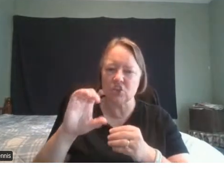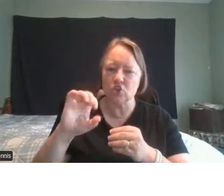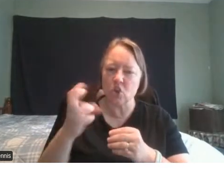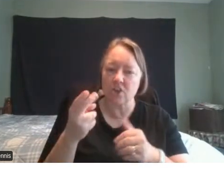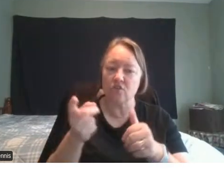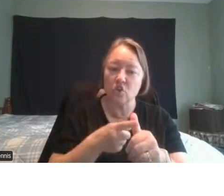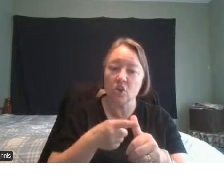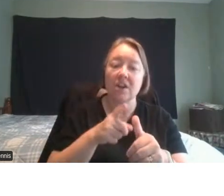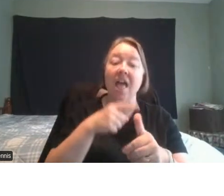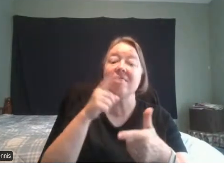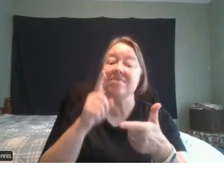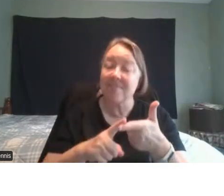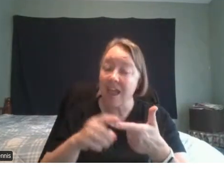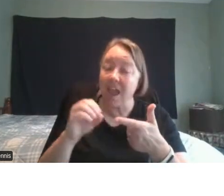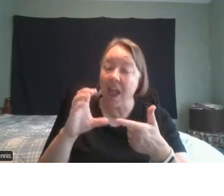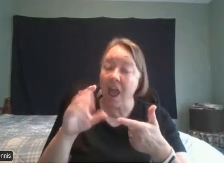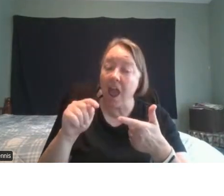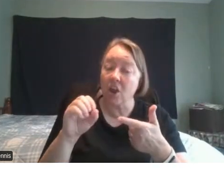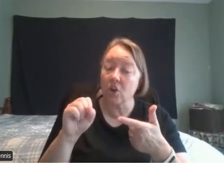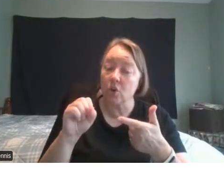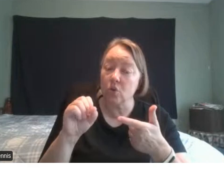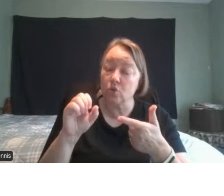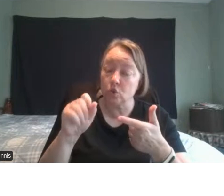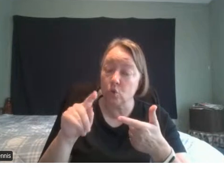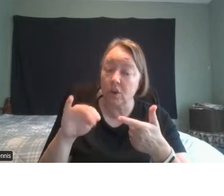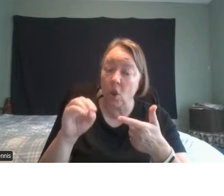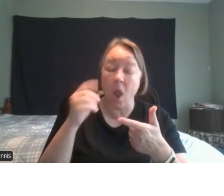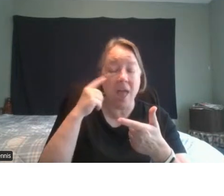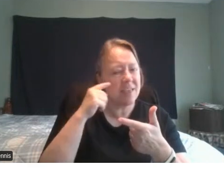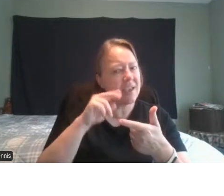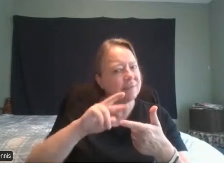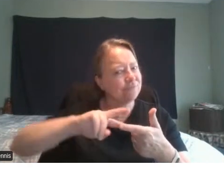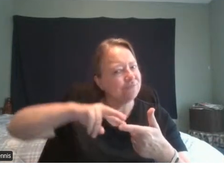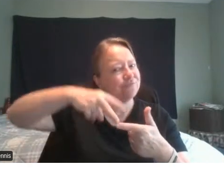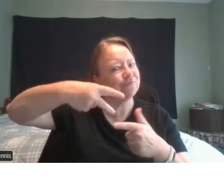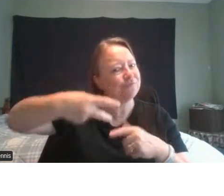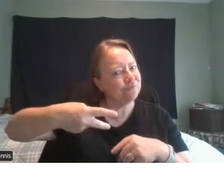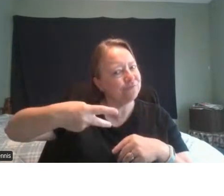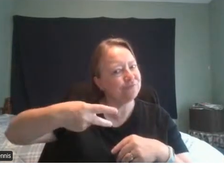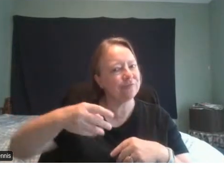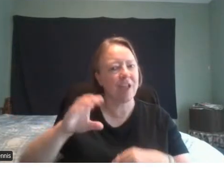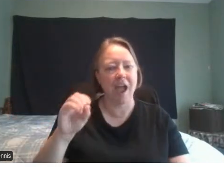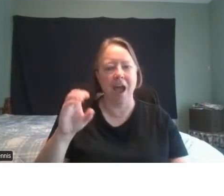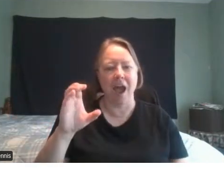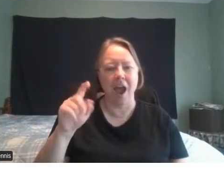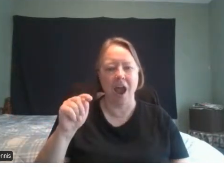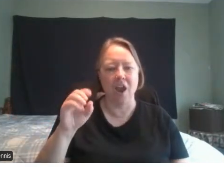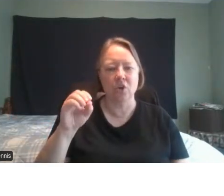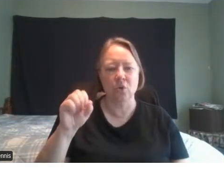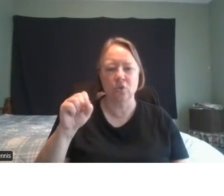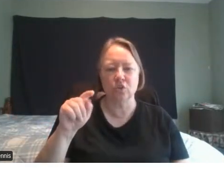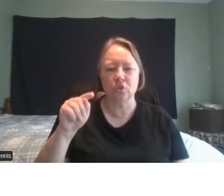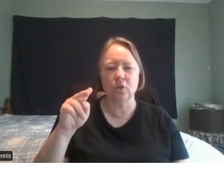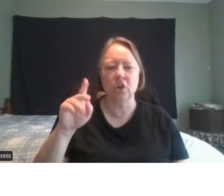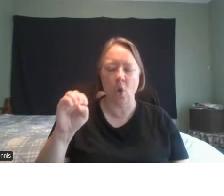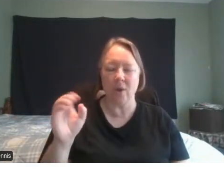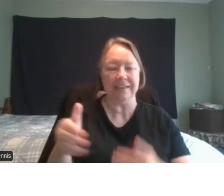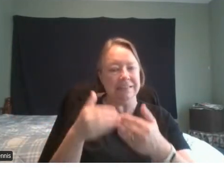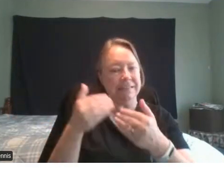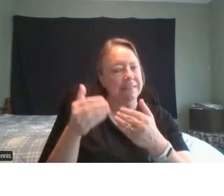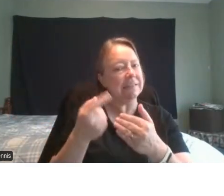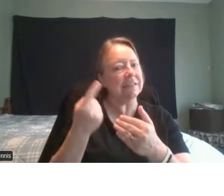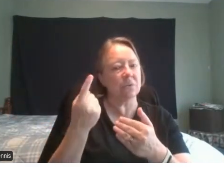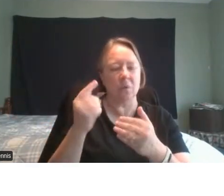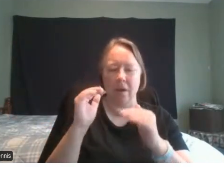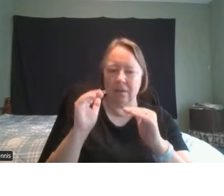OctoStudio? I think some people are doing the other way, because OctoStudio is maybe easier, lower floor. You can